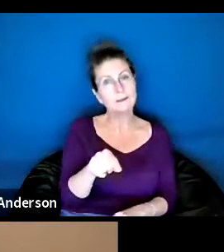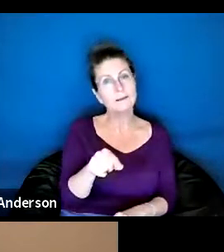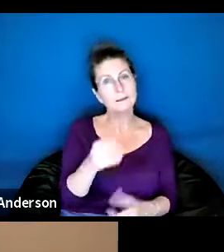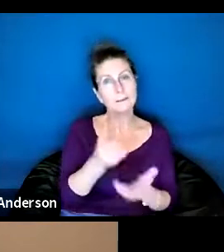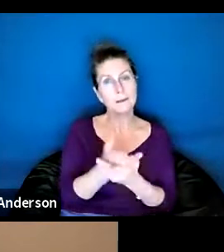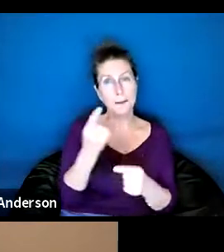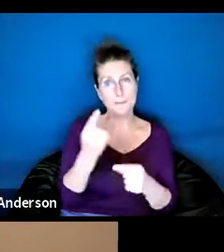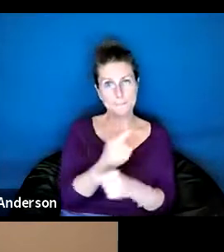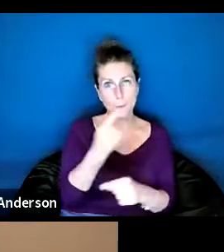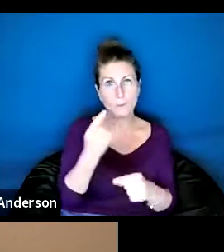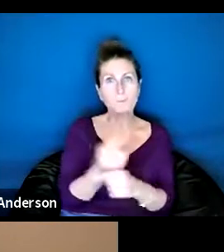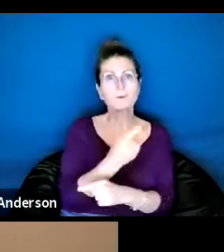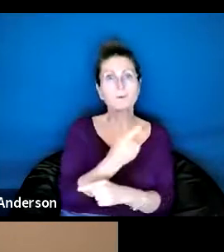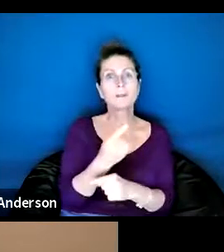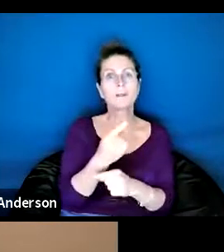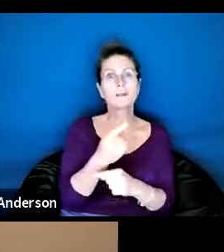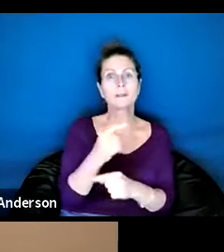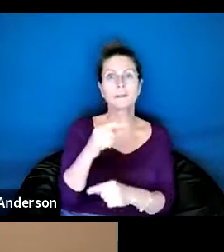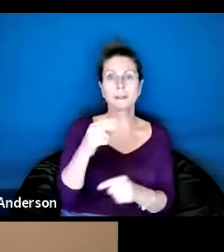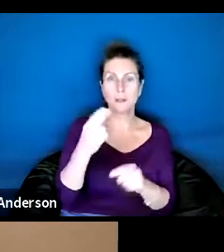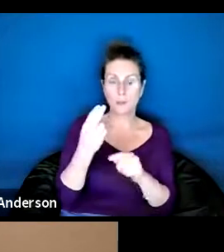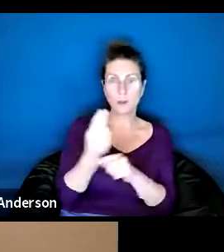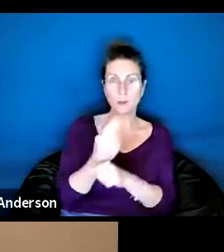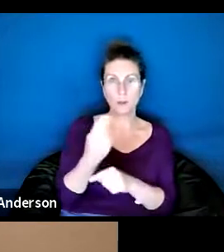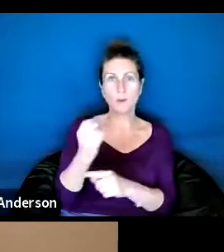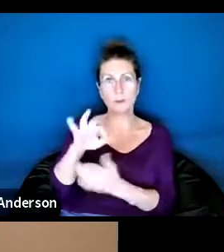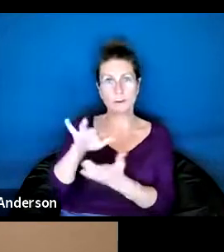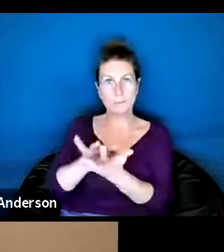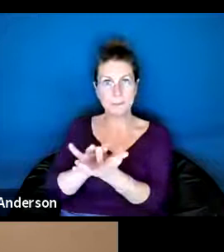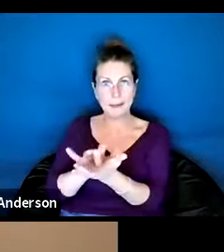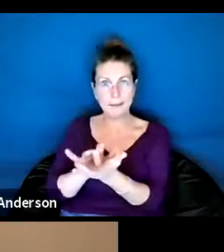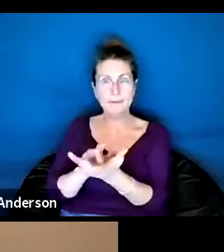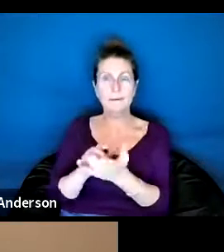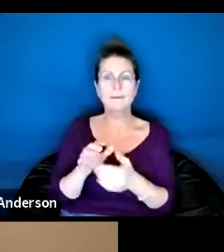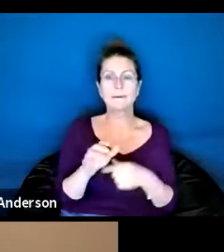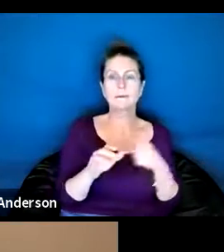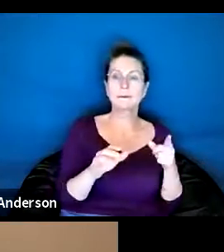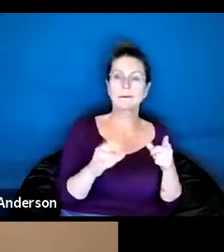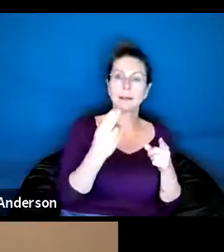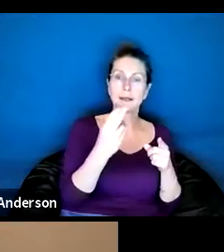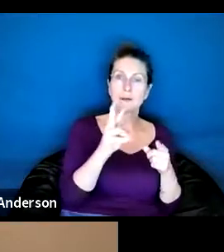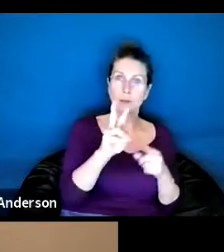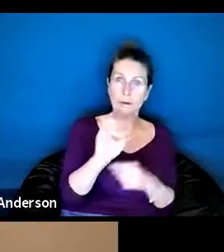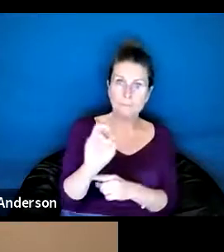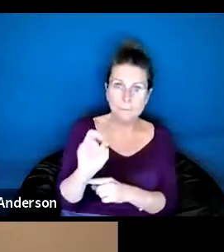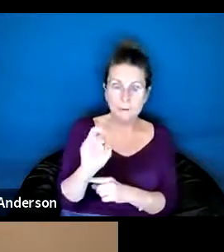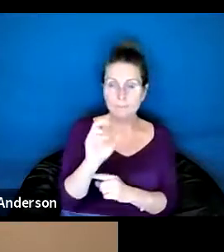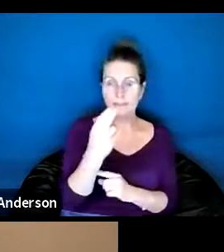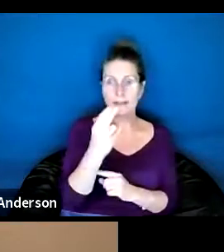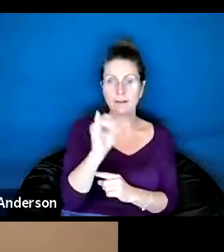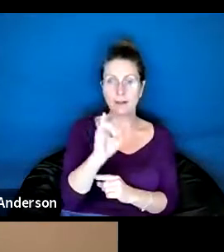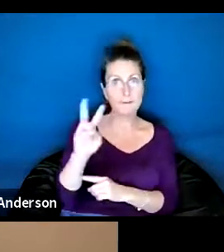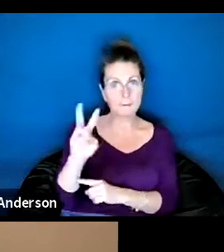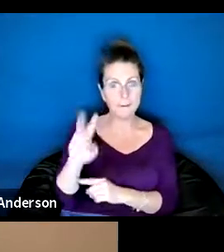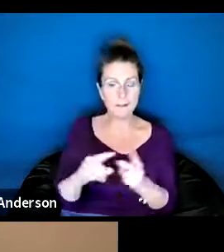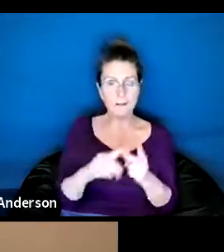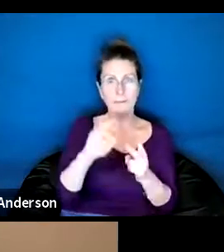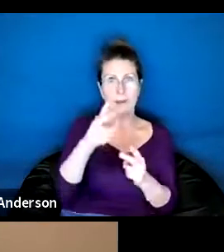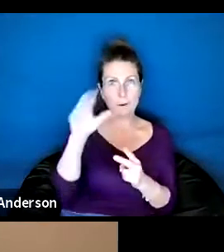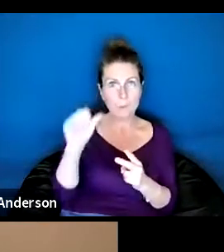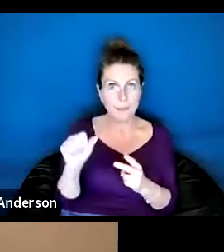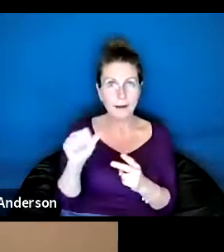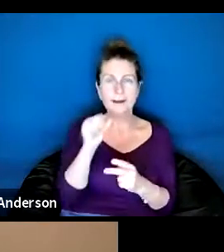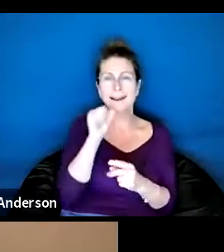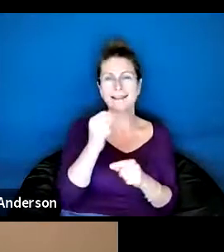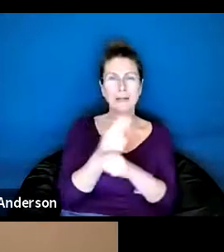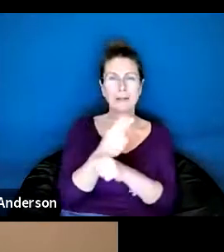appropriate use of antimicrobials and antibiotics. It's about HIV, malaria, but it's about not using antibiotics